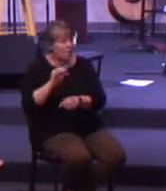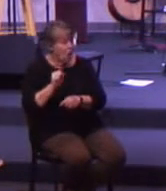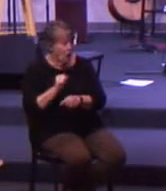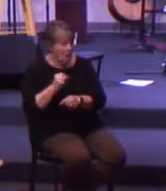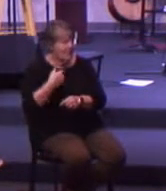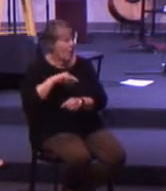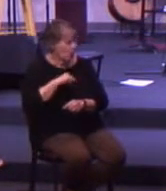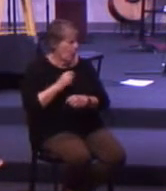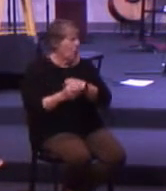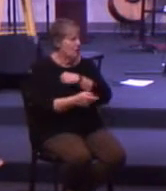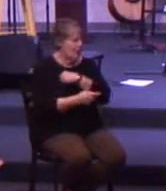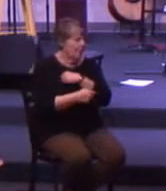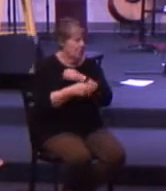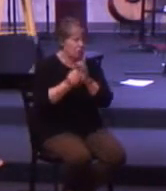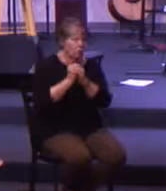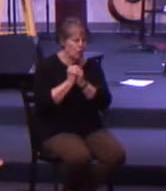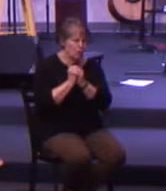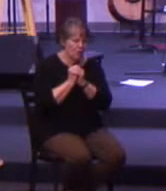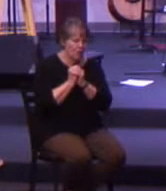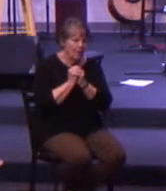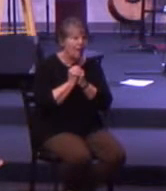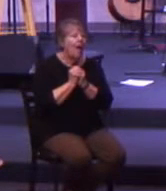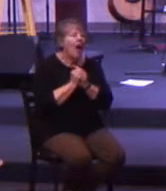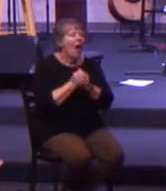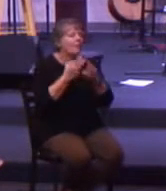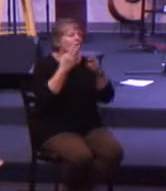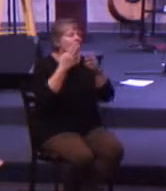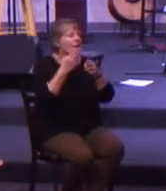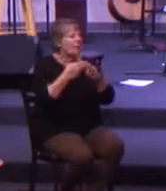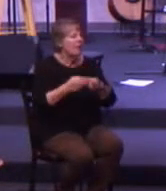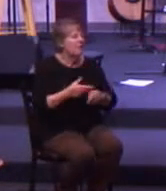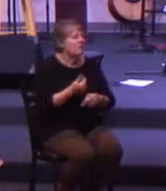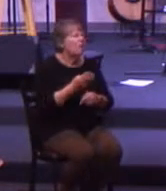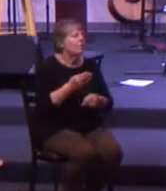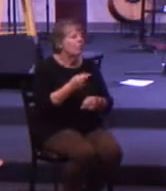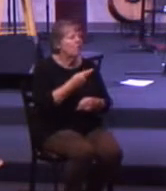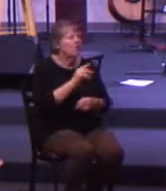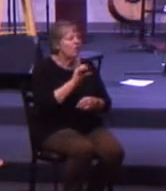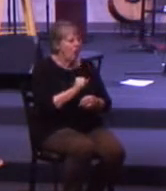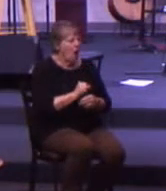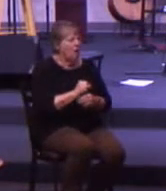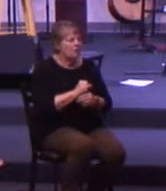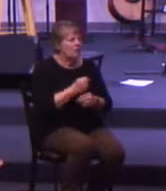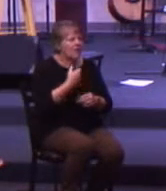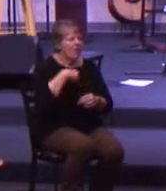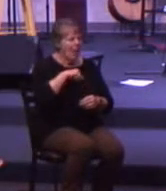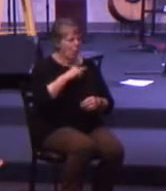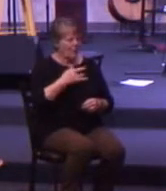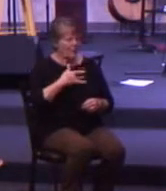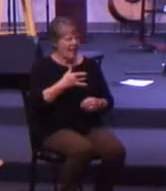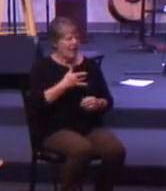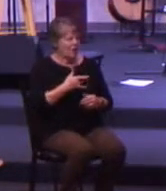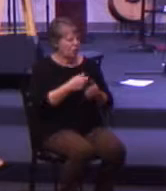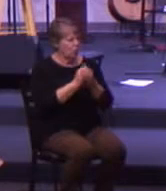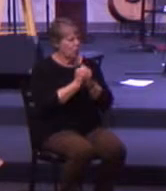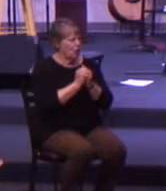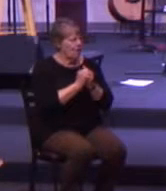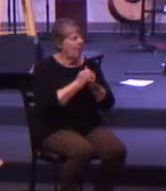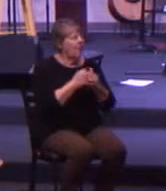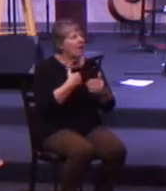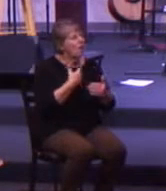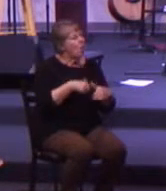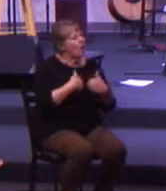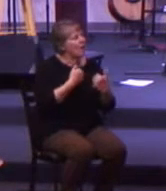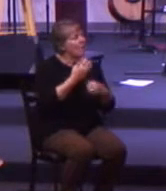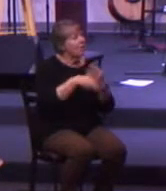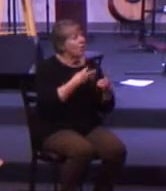of the gods that I think we worship. I didn't have a slide, but this is where you can fill in the blanks. We live in a world that loves to worship the